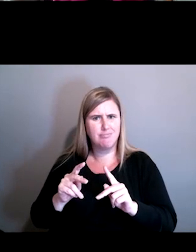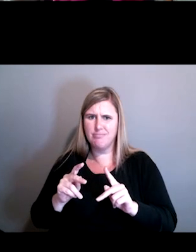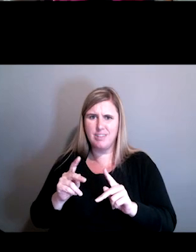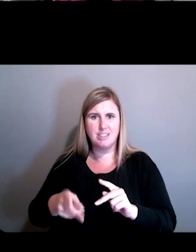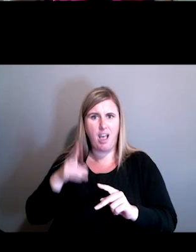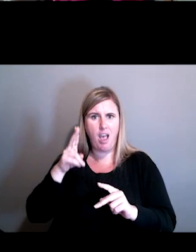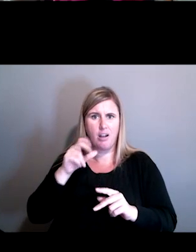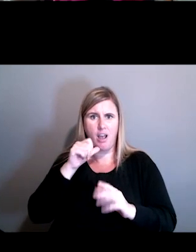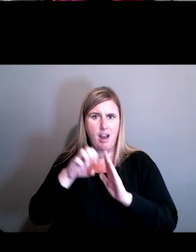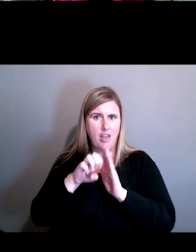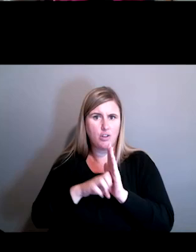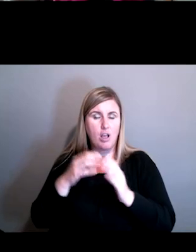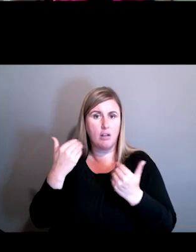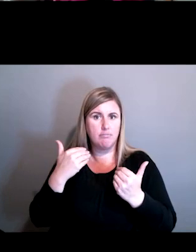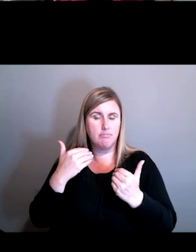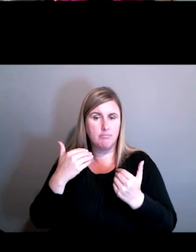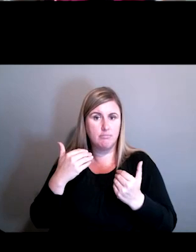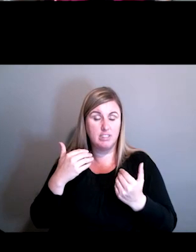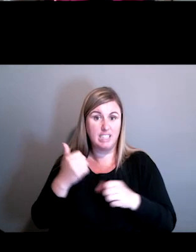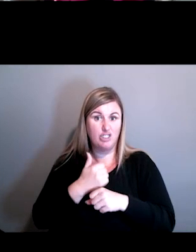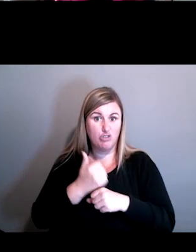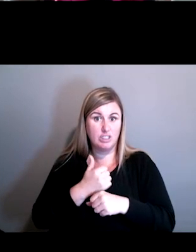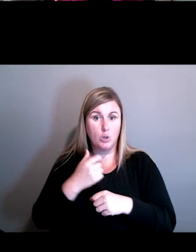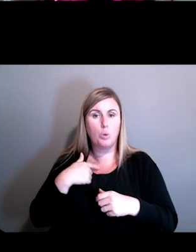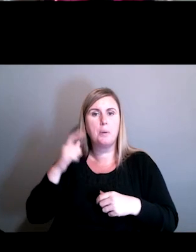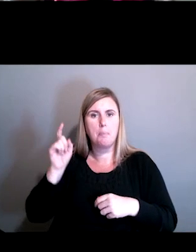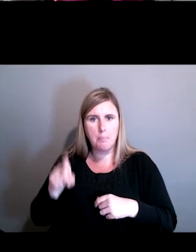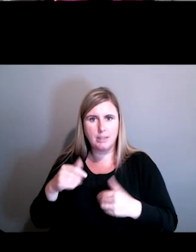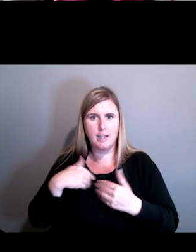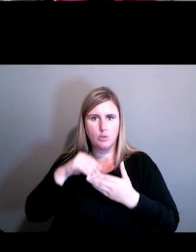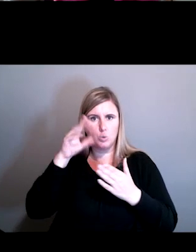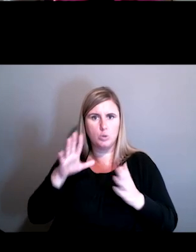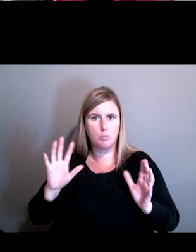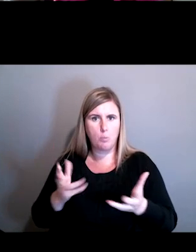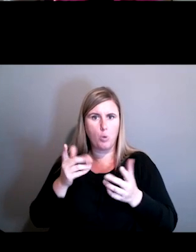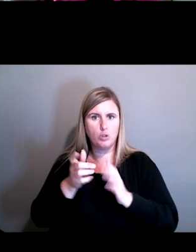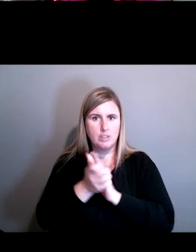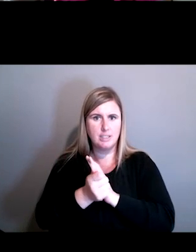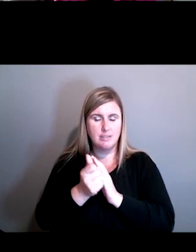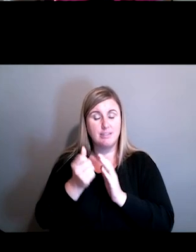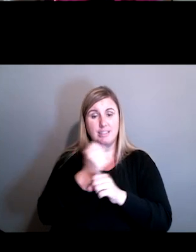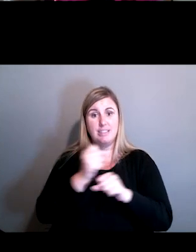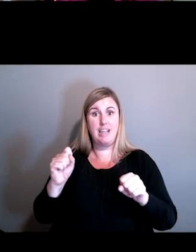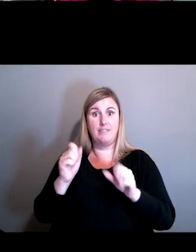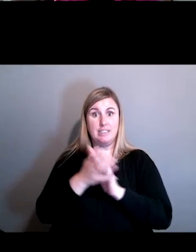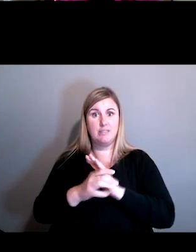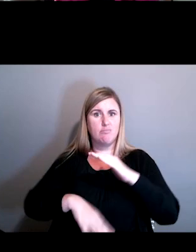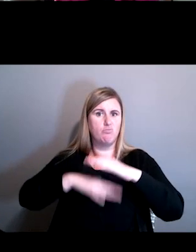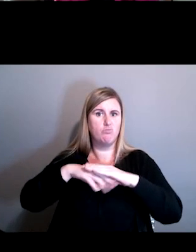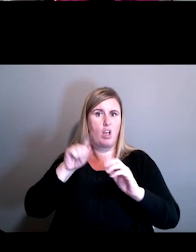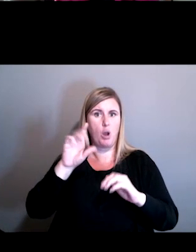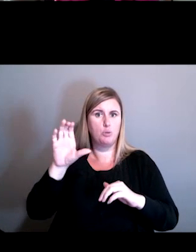We must have our students promote their safety skills up to 100% at all times.